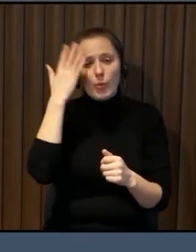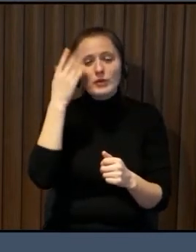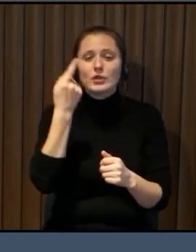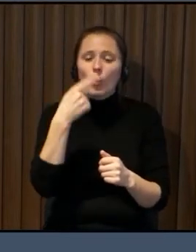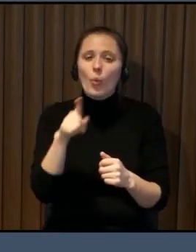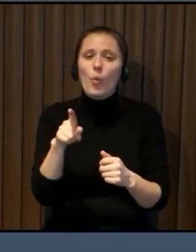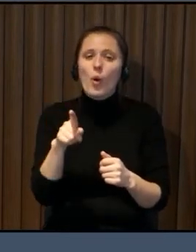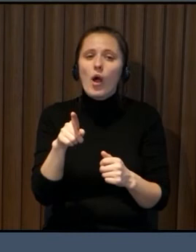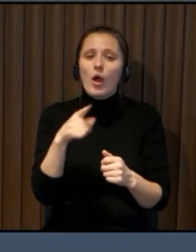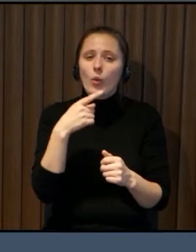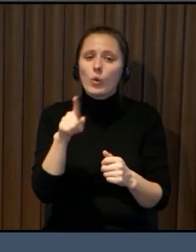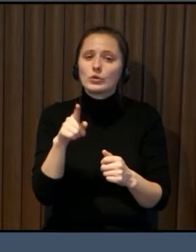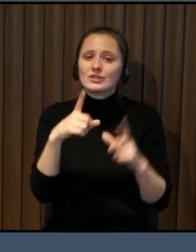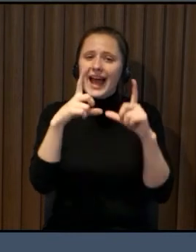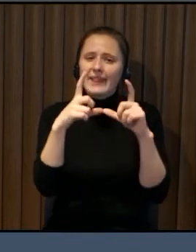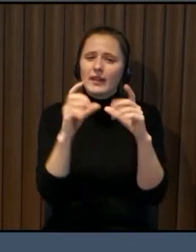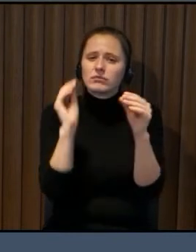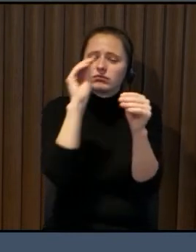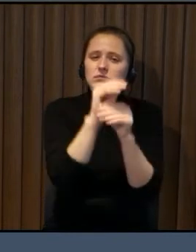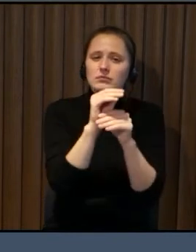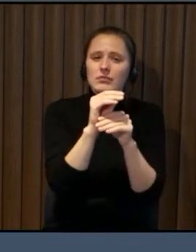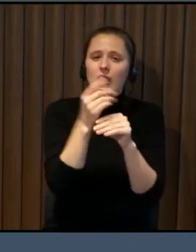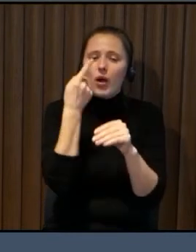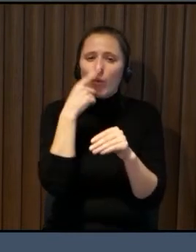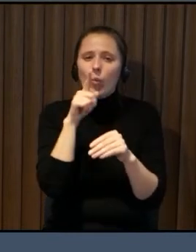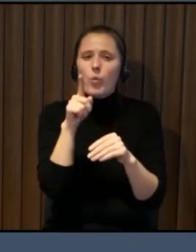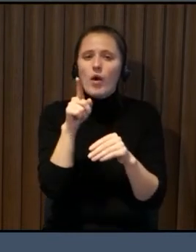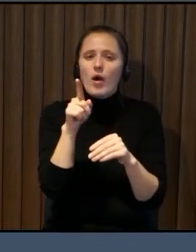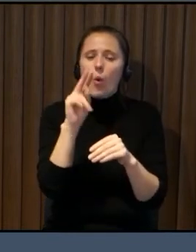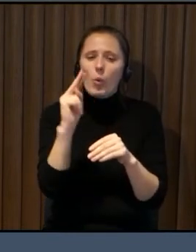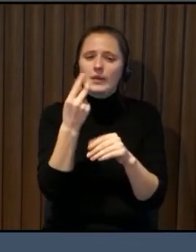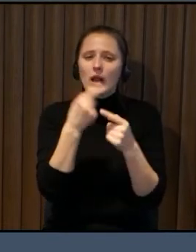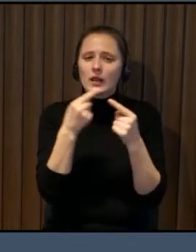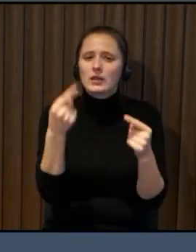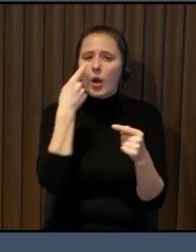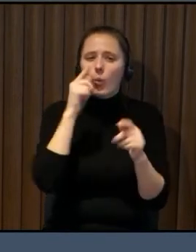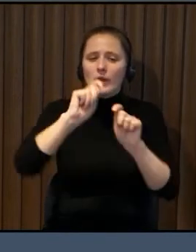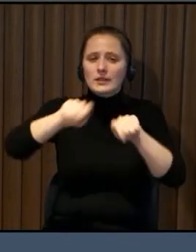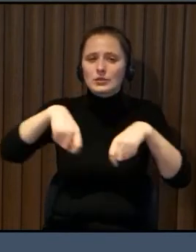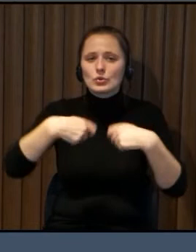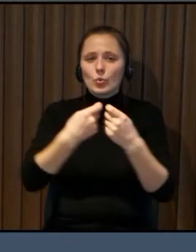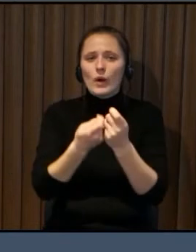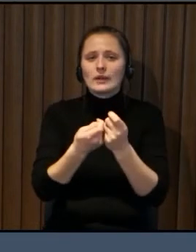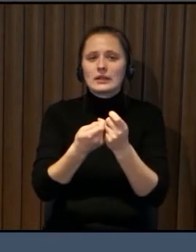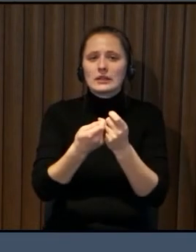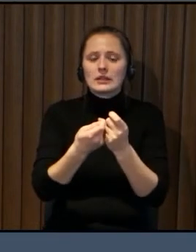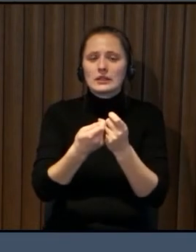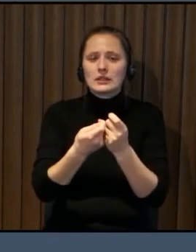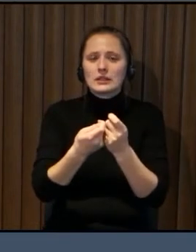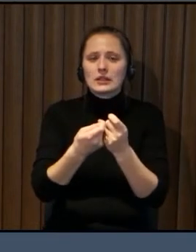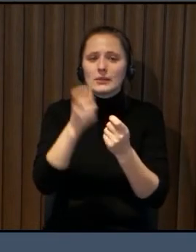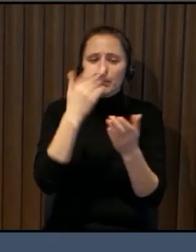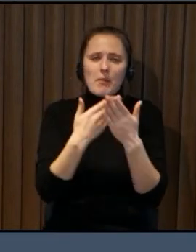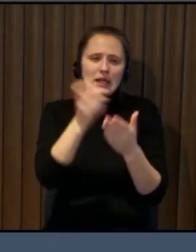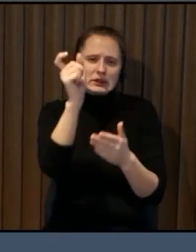Why? Because it is very important to think what you insert, what kind of images you insert, and also you